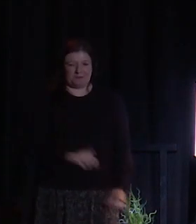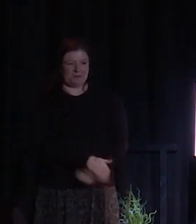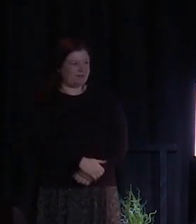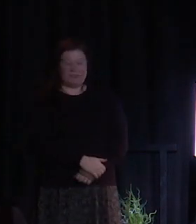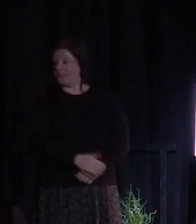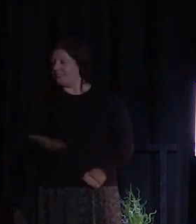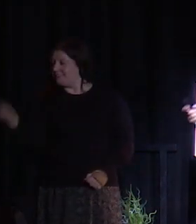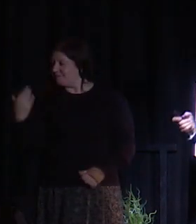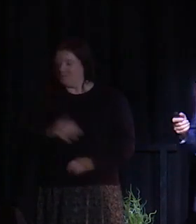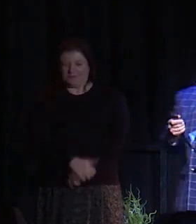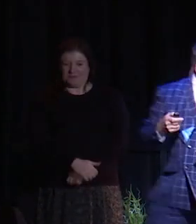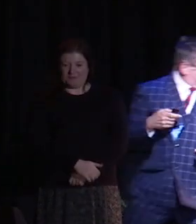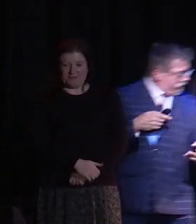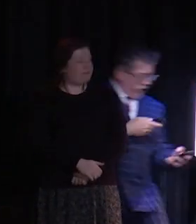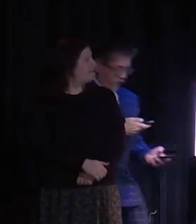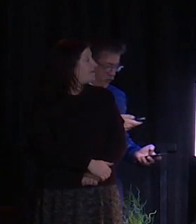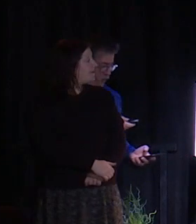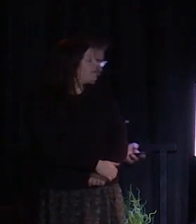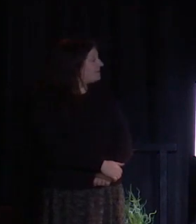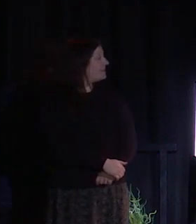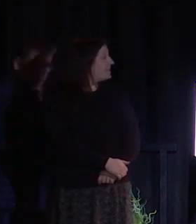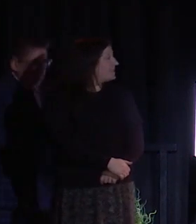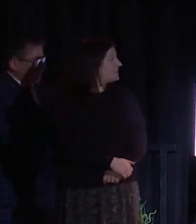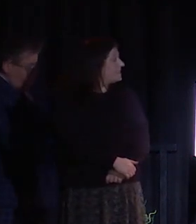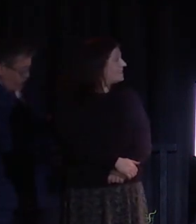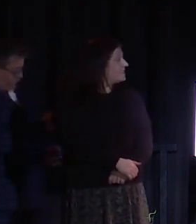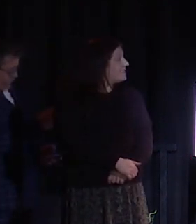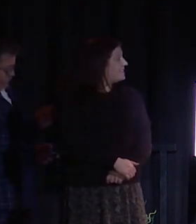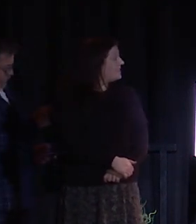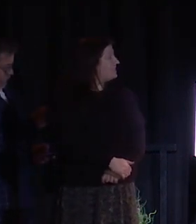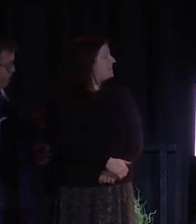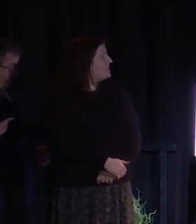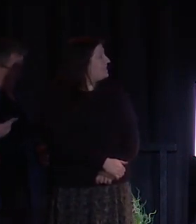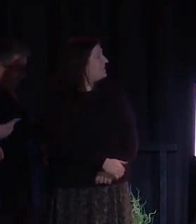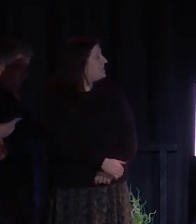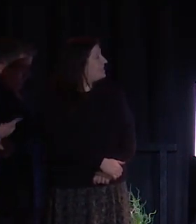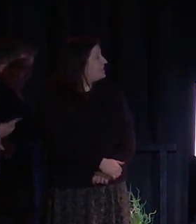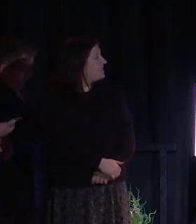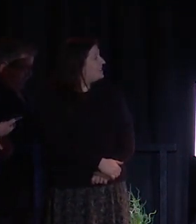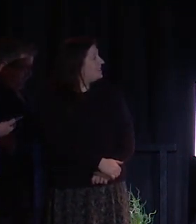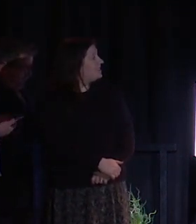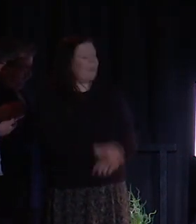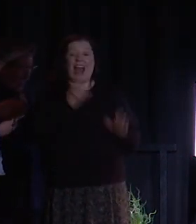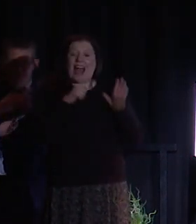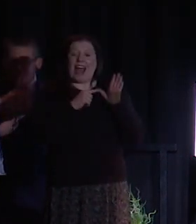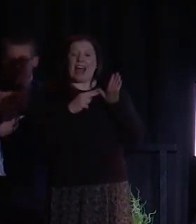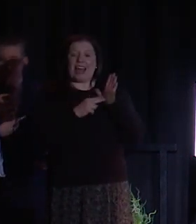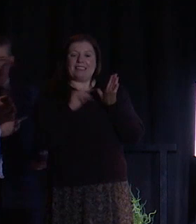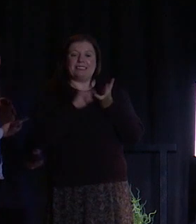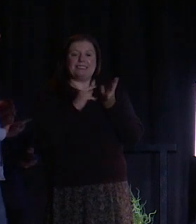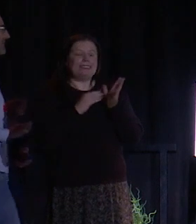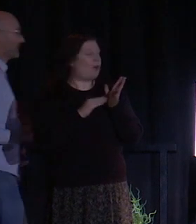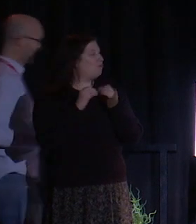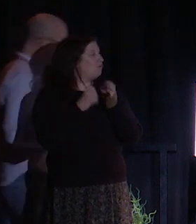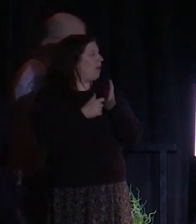Lovely. Kansamba is up next. I think we sort of, let's just whiz you ahead. And that's just, that's lovely. Thank you. There you go. There you go.